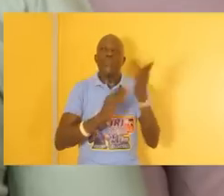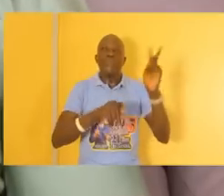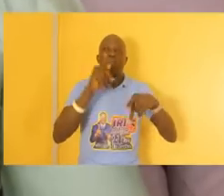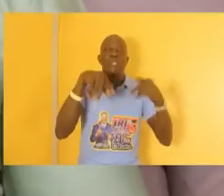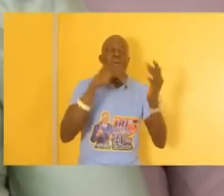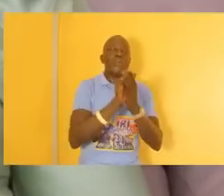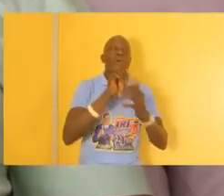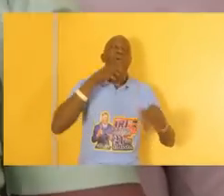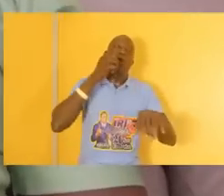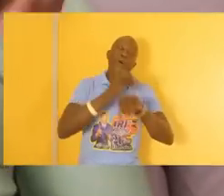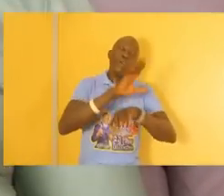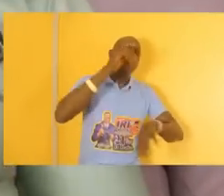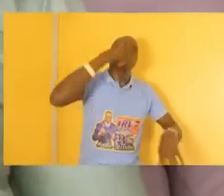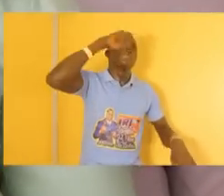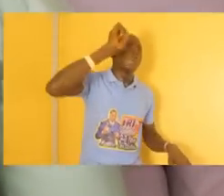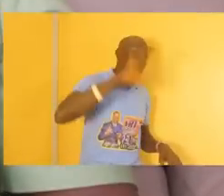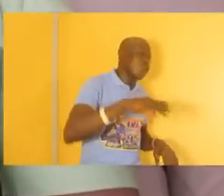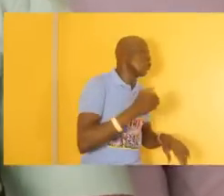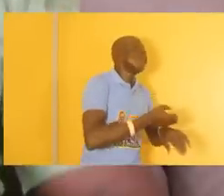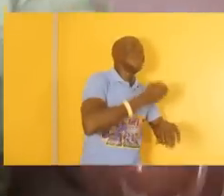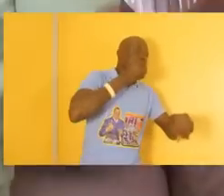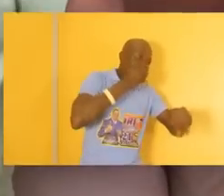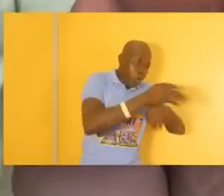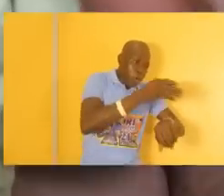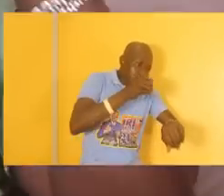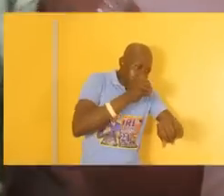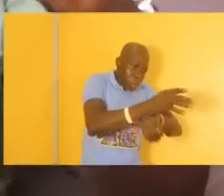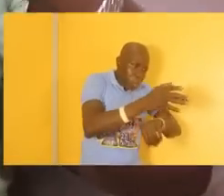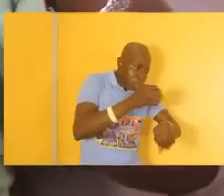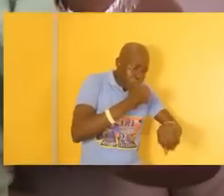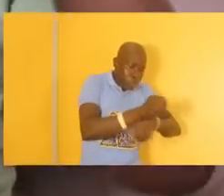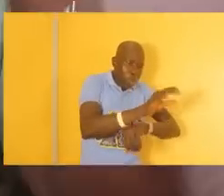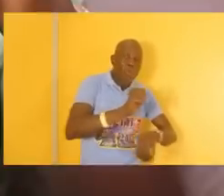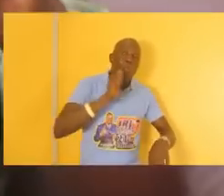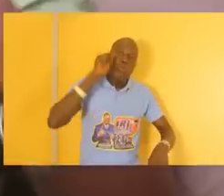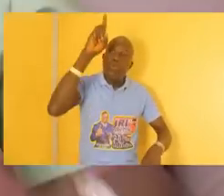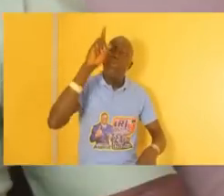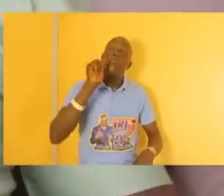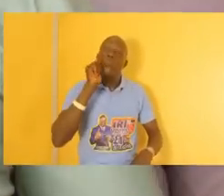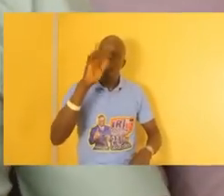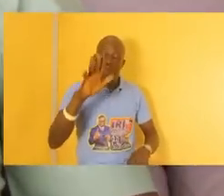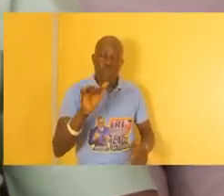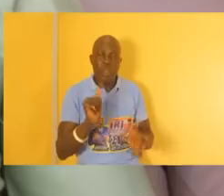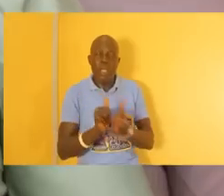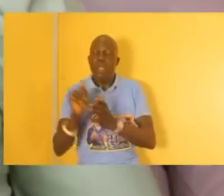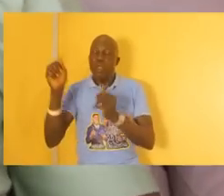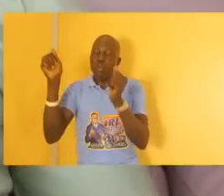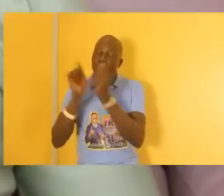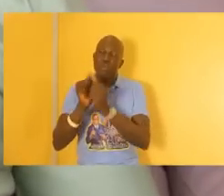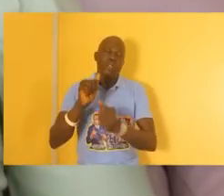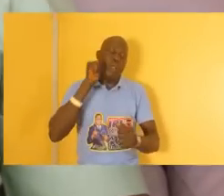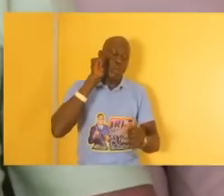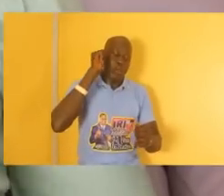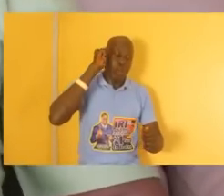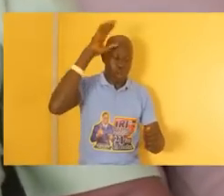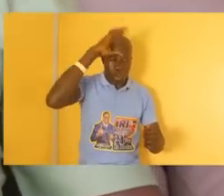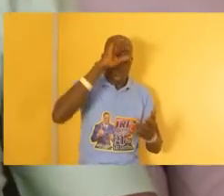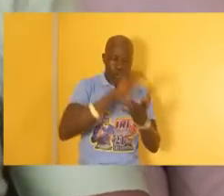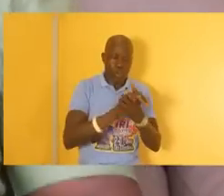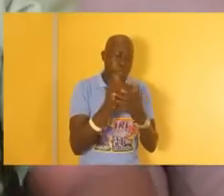about power. Or that torment is master that torment the first, but not only that one. Listen to me, sir. The Lord told